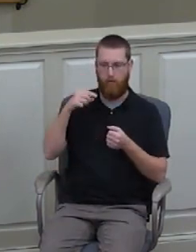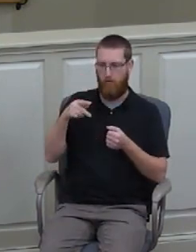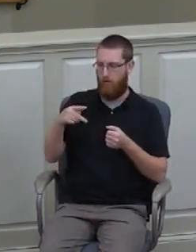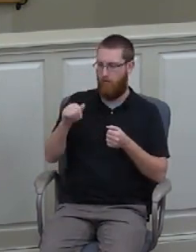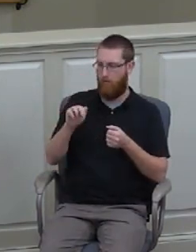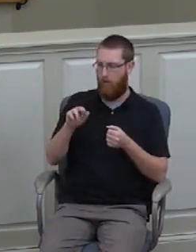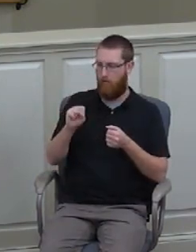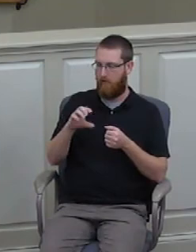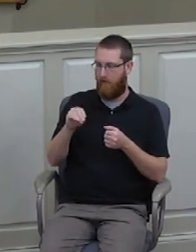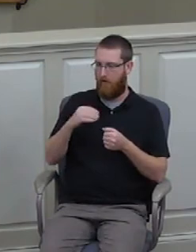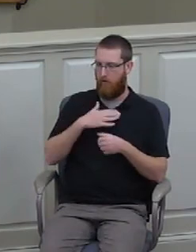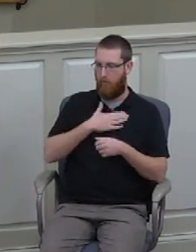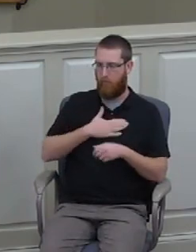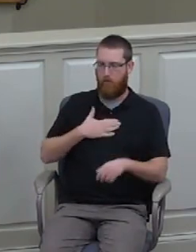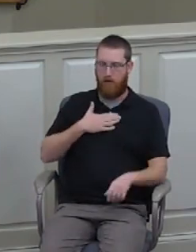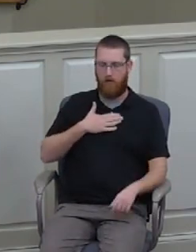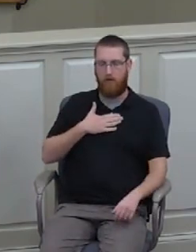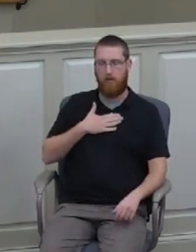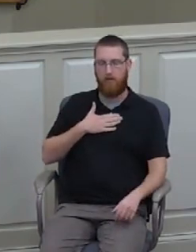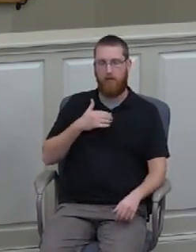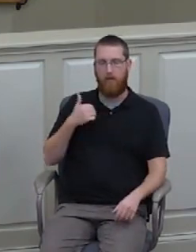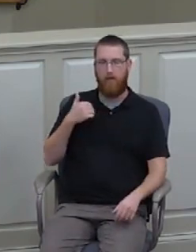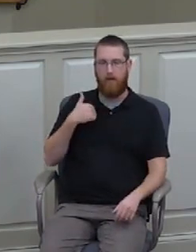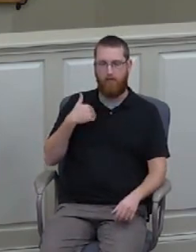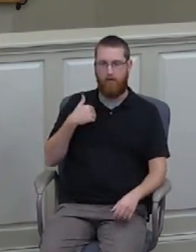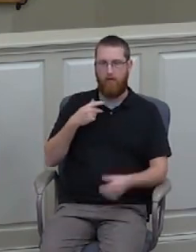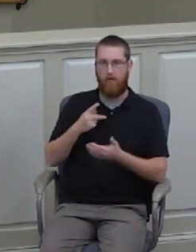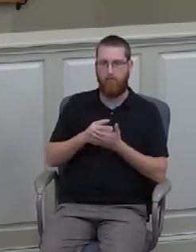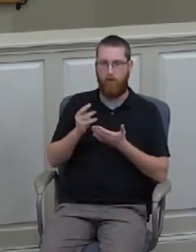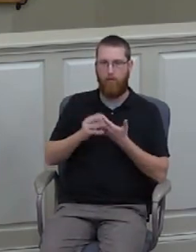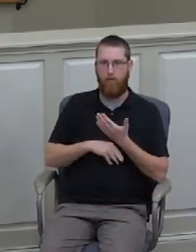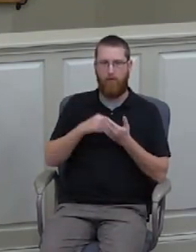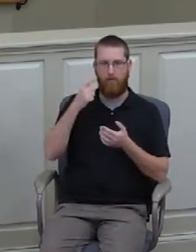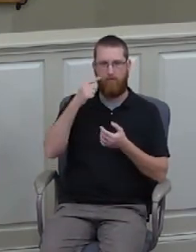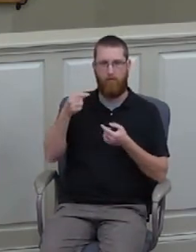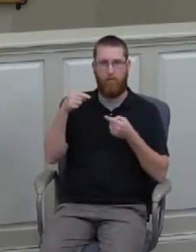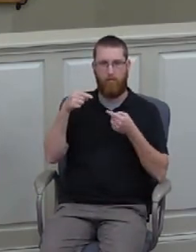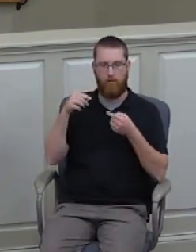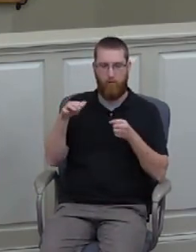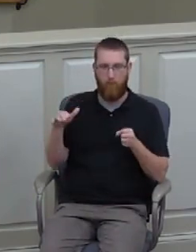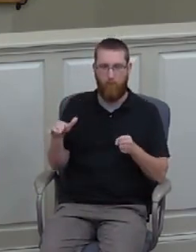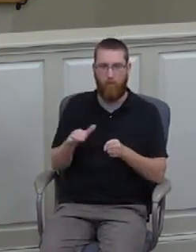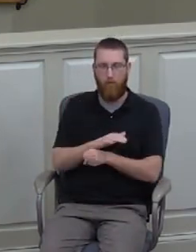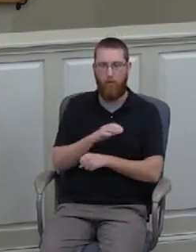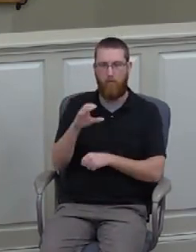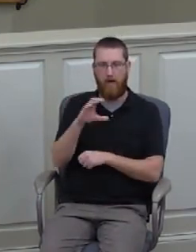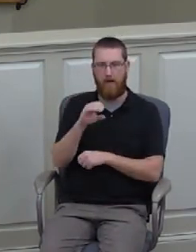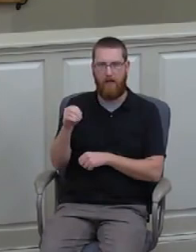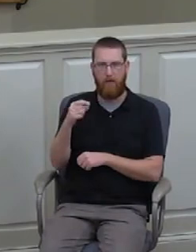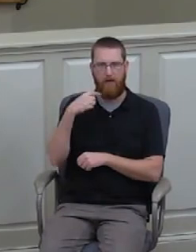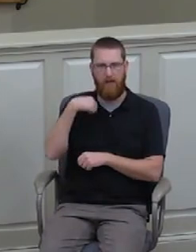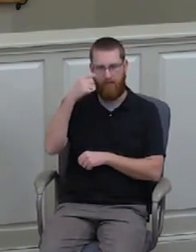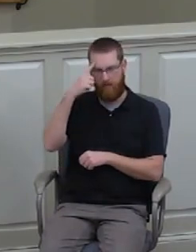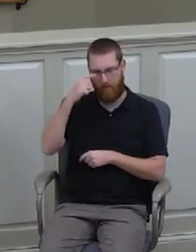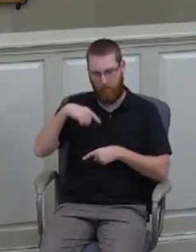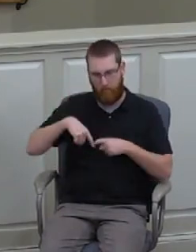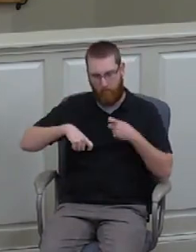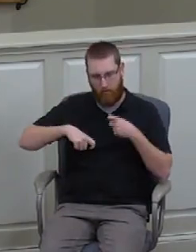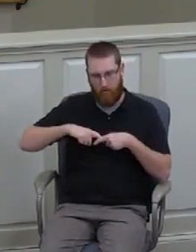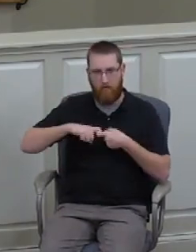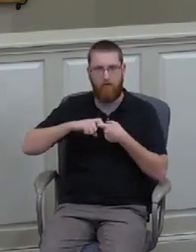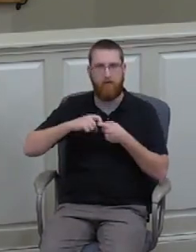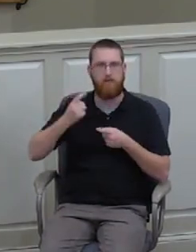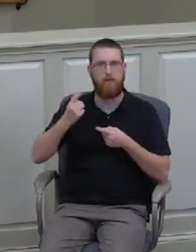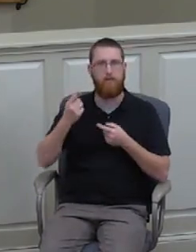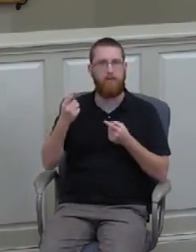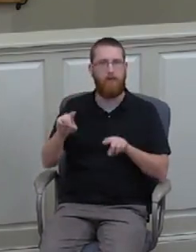another important line in here, and that's programming throughout the entire county. I think there was a hang-up there. I know that Kevin